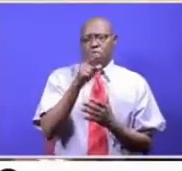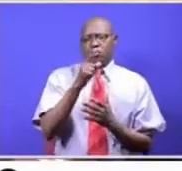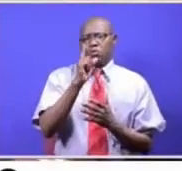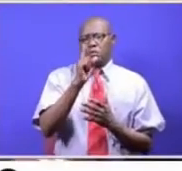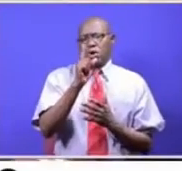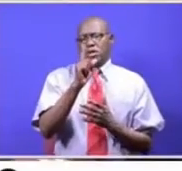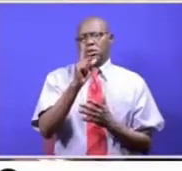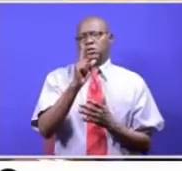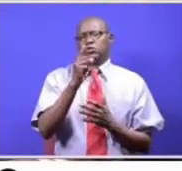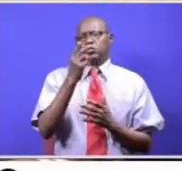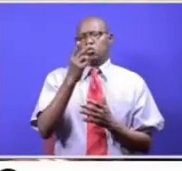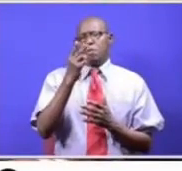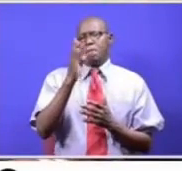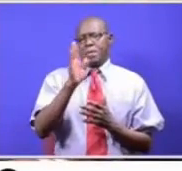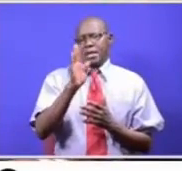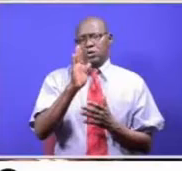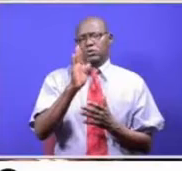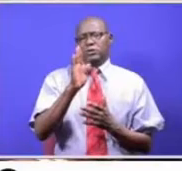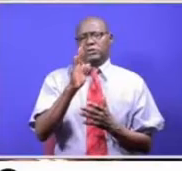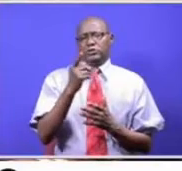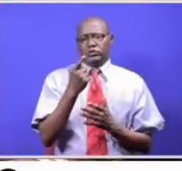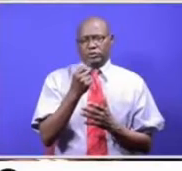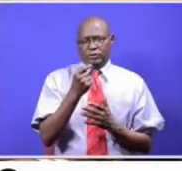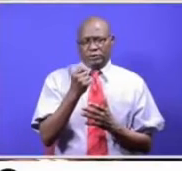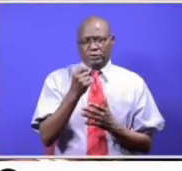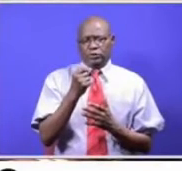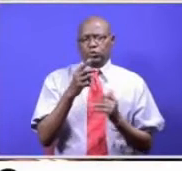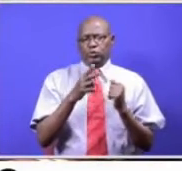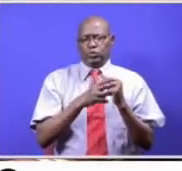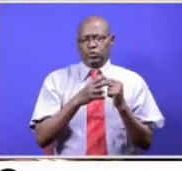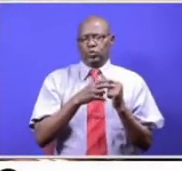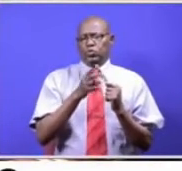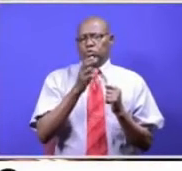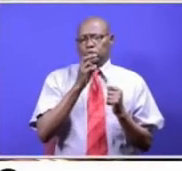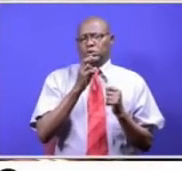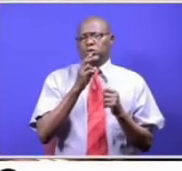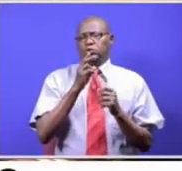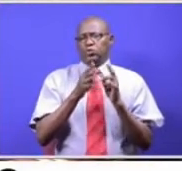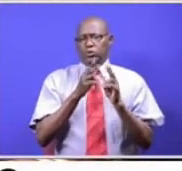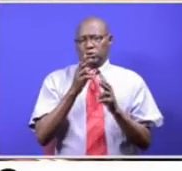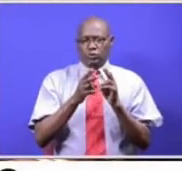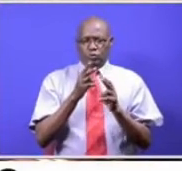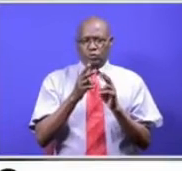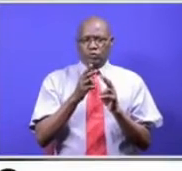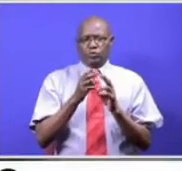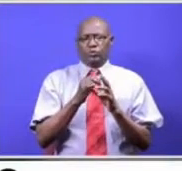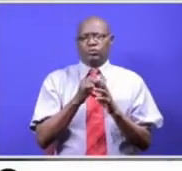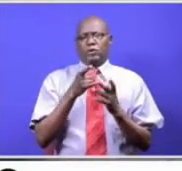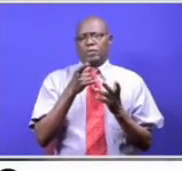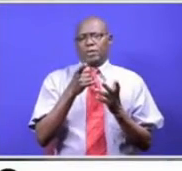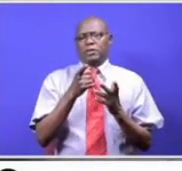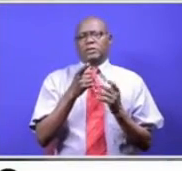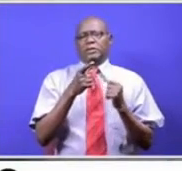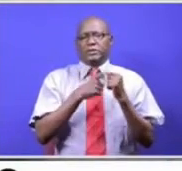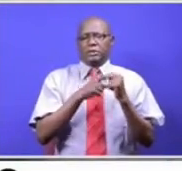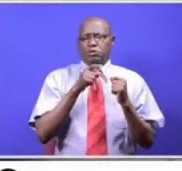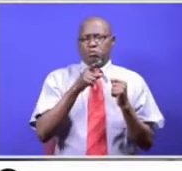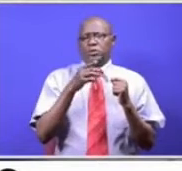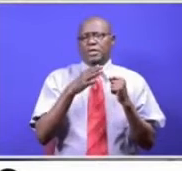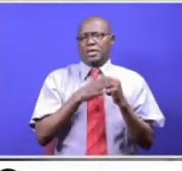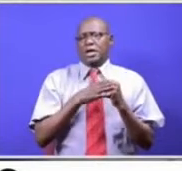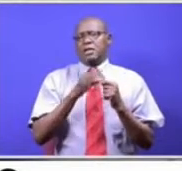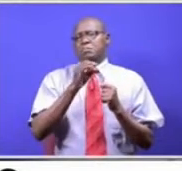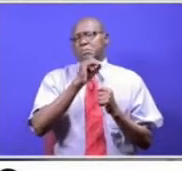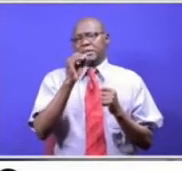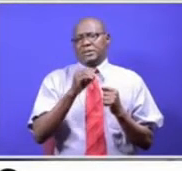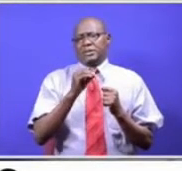shillings for the financial year ended 30th June 2022. The growth was mainly driven by a 6.9% growth